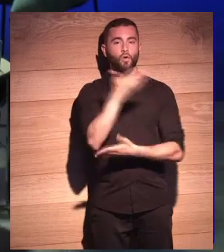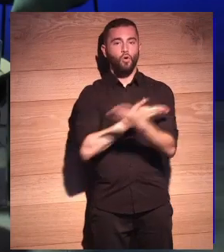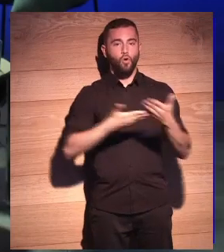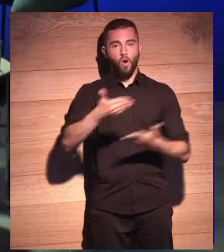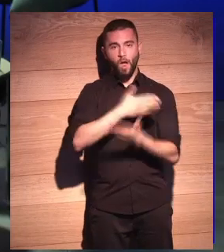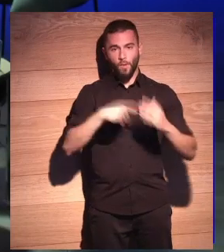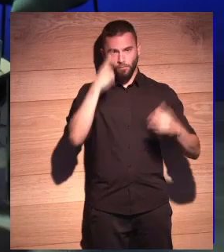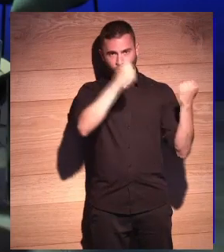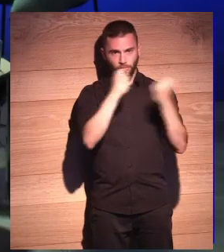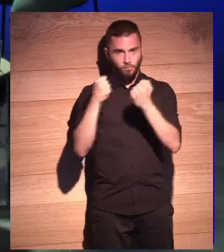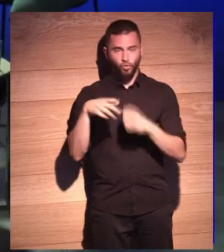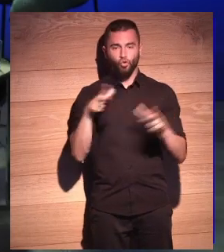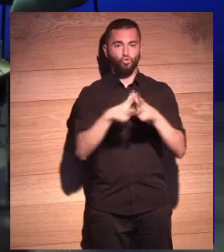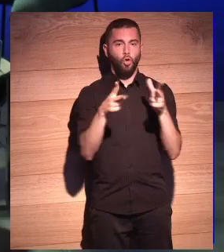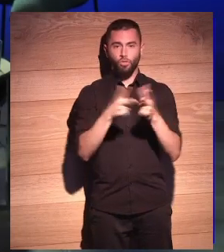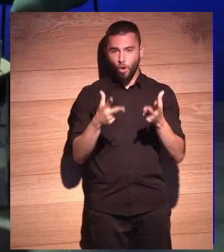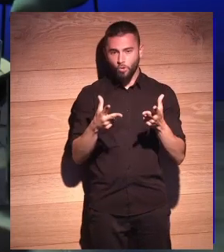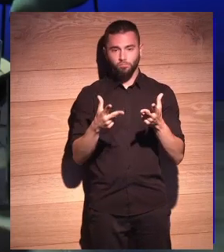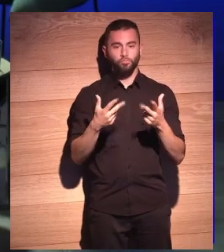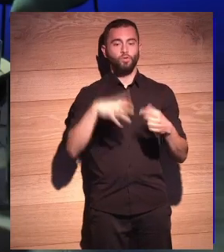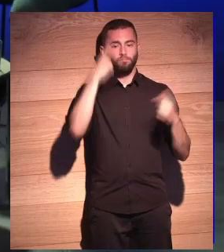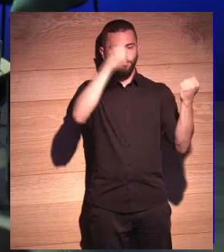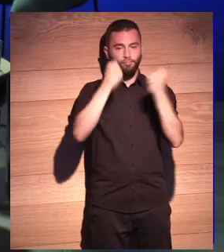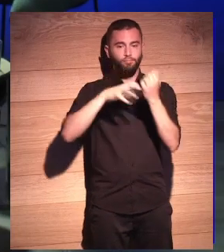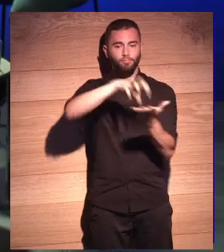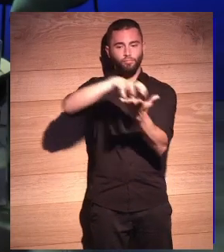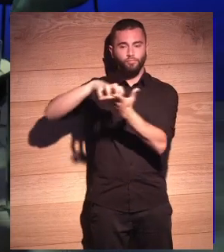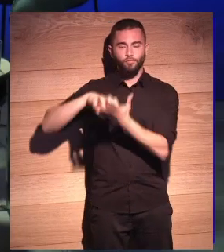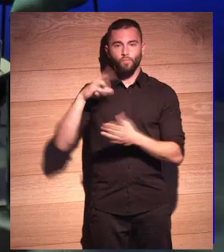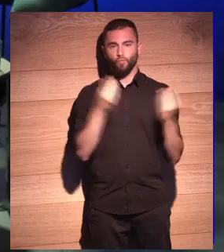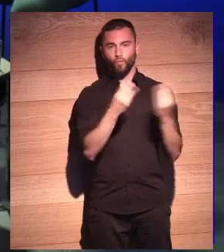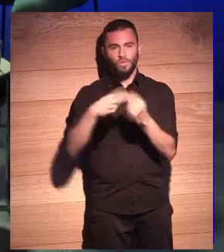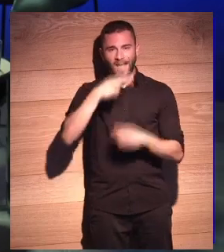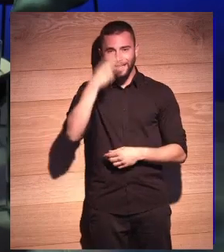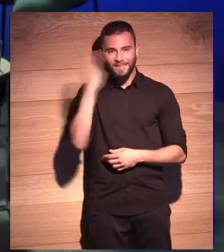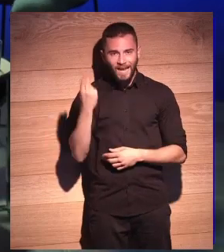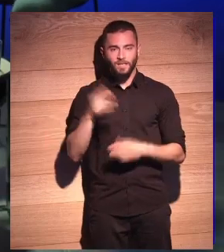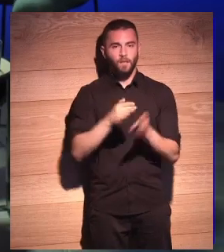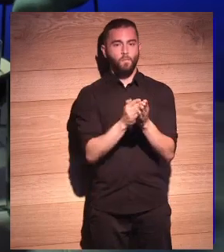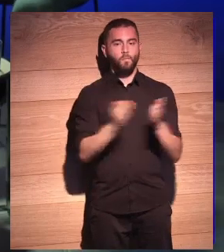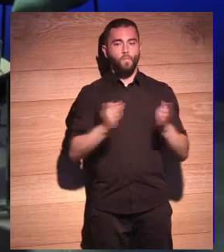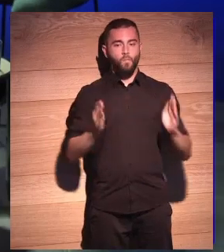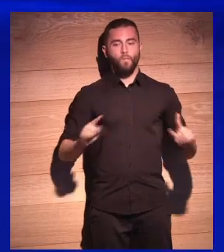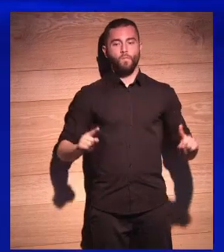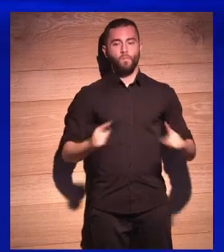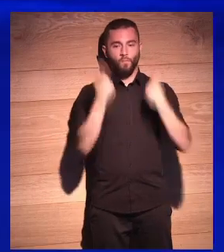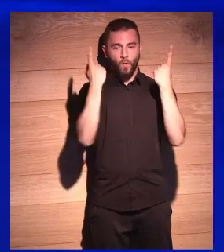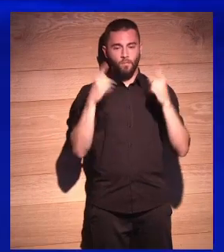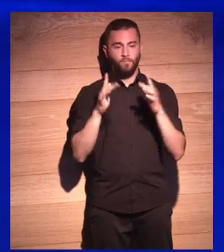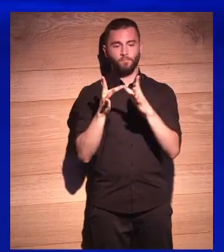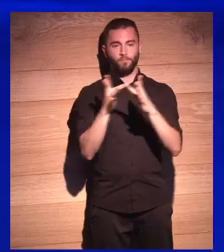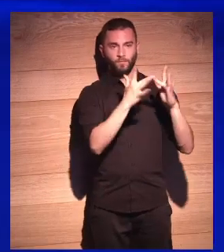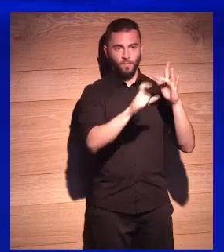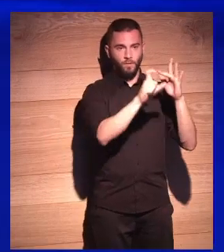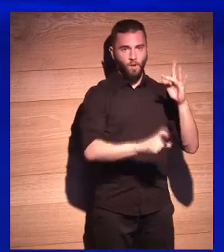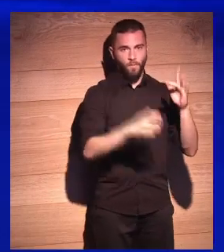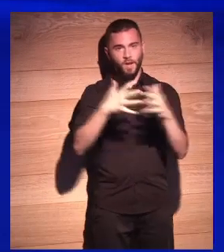participated, cooperated, we were partners with many institutions, also coordinate an